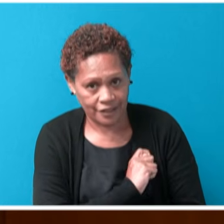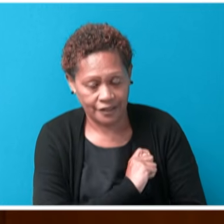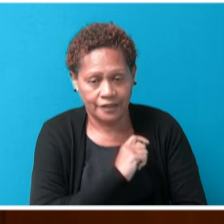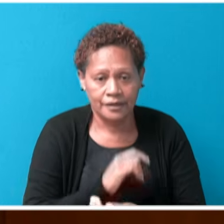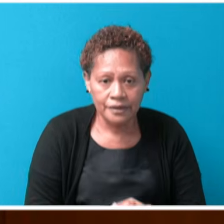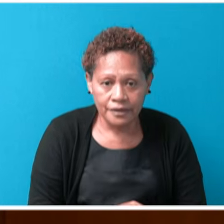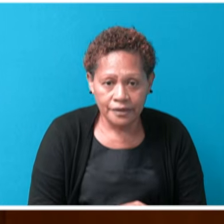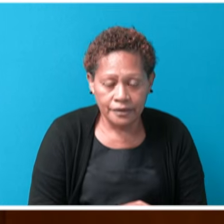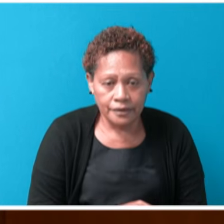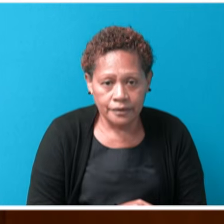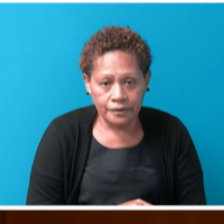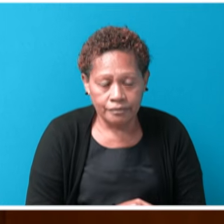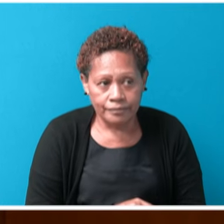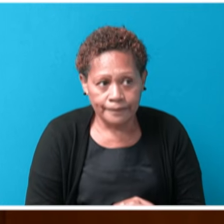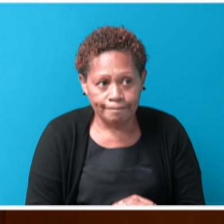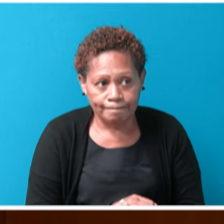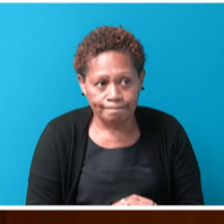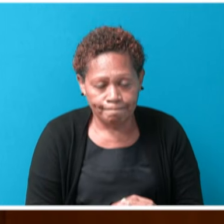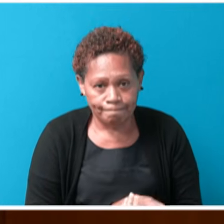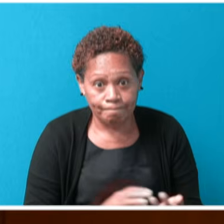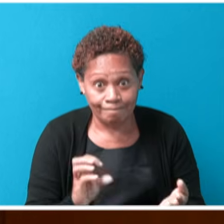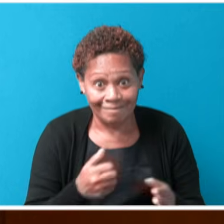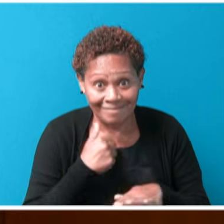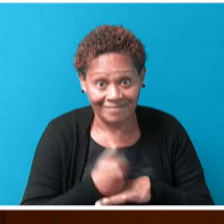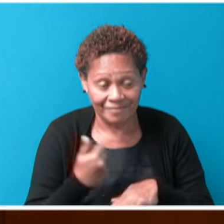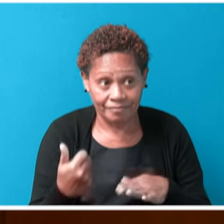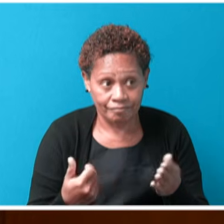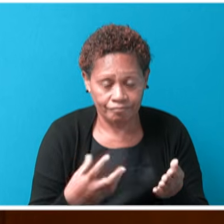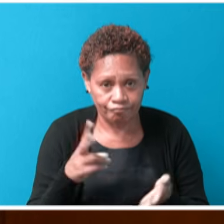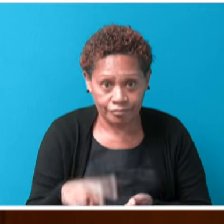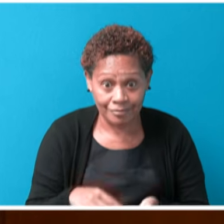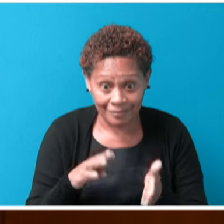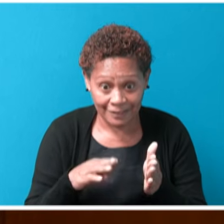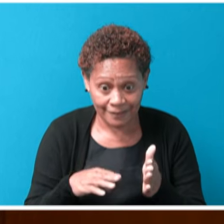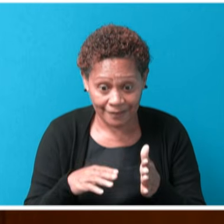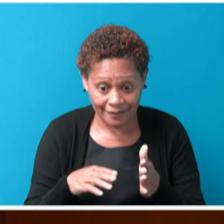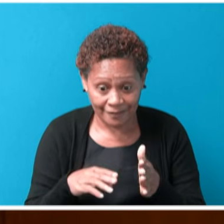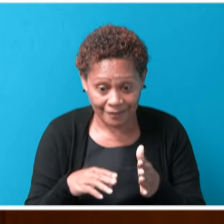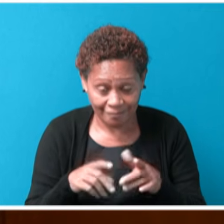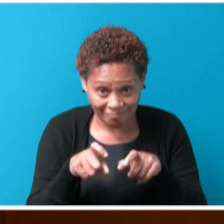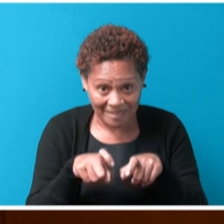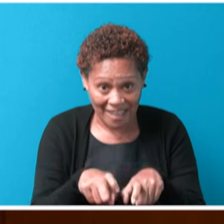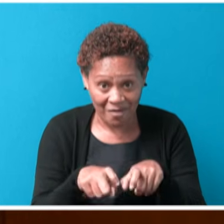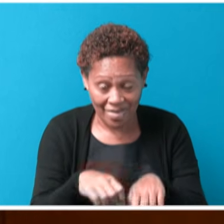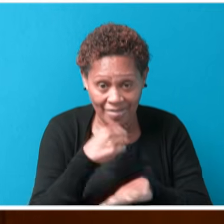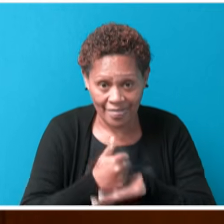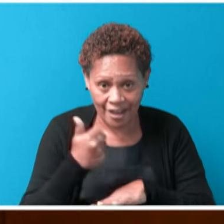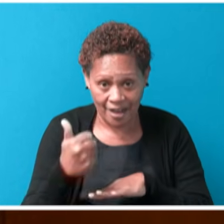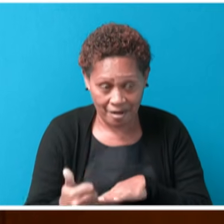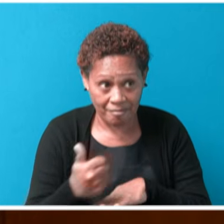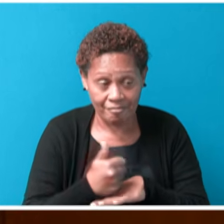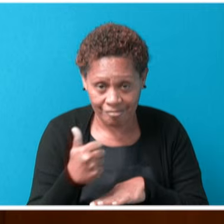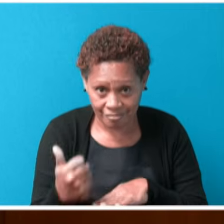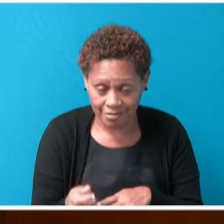Government is equally mindful that sustaining our national development ambitions requires a step change in our